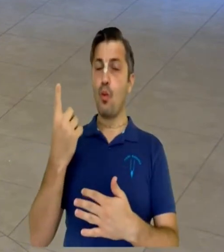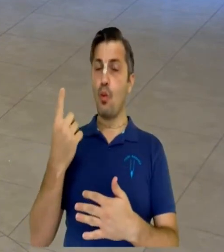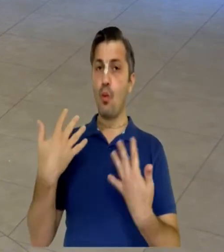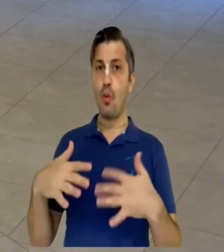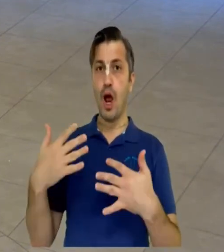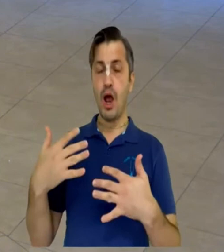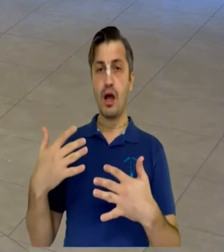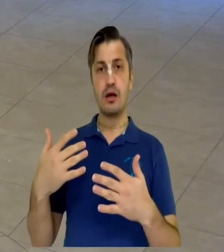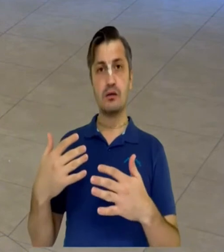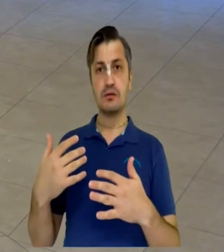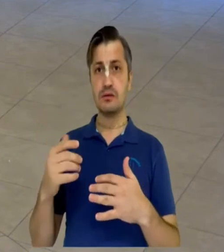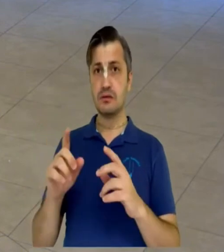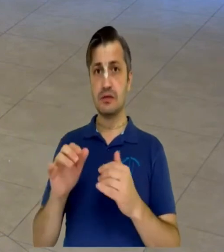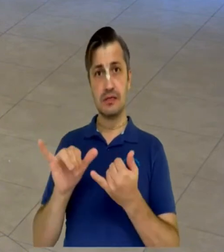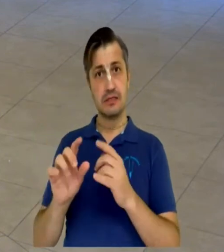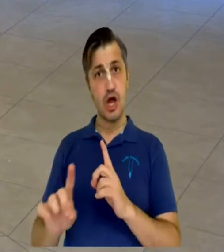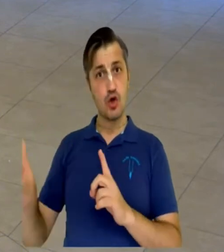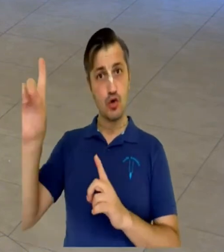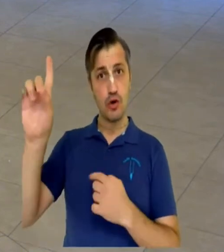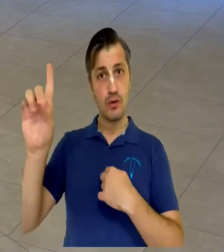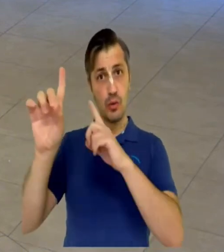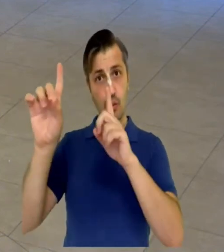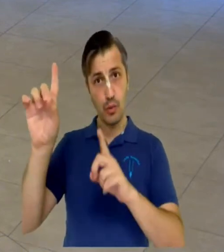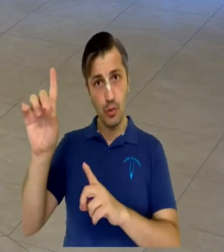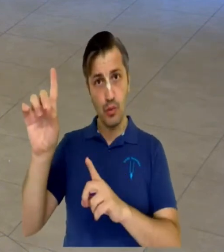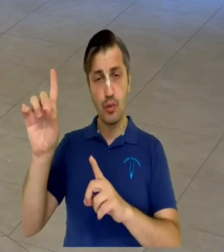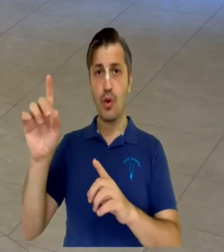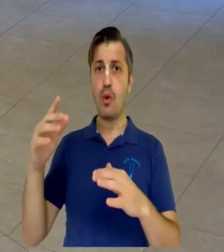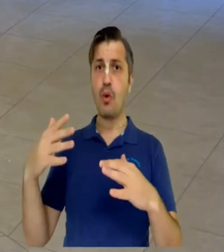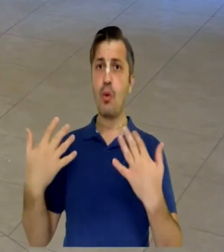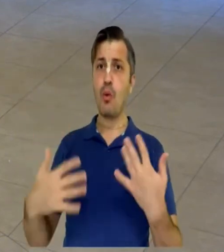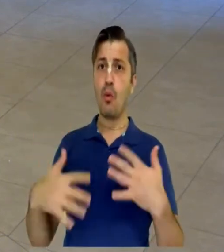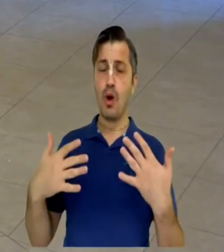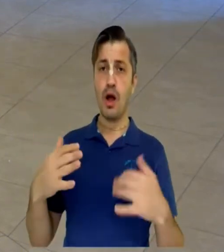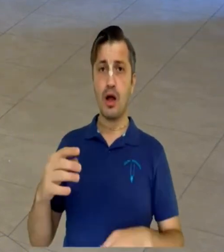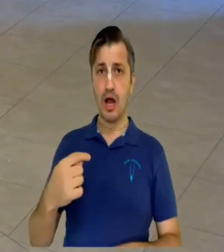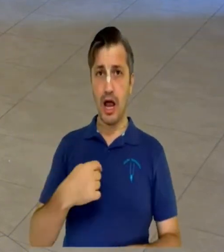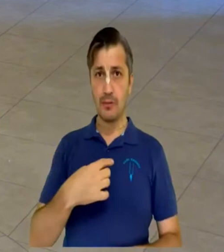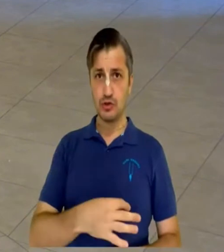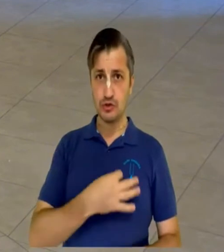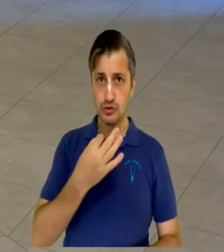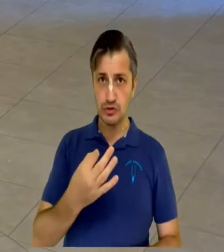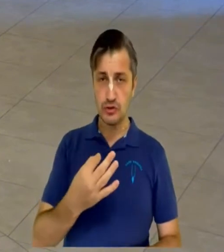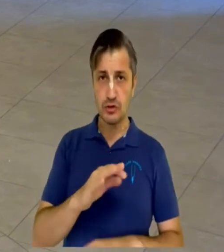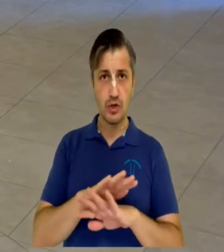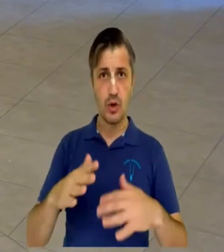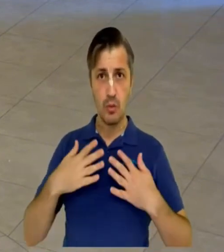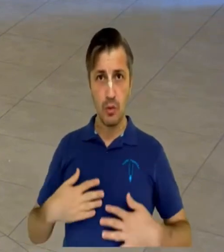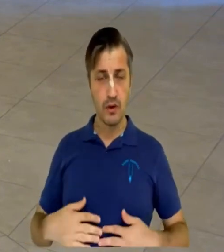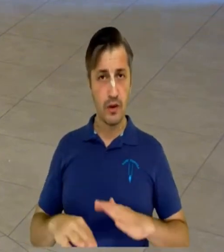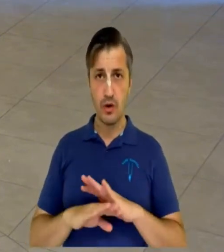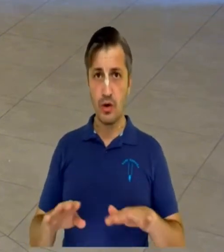the ksharam living entities, or the fallible living entities with this that are embodied, so